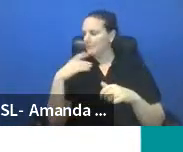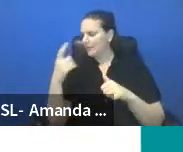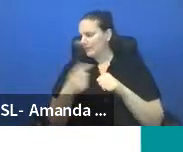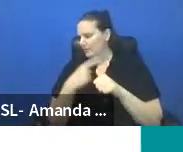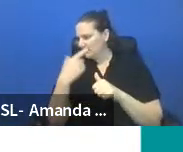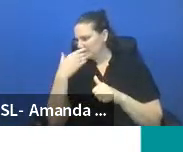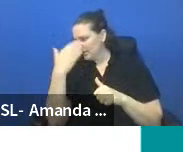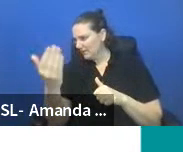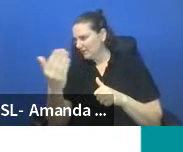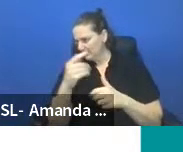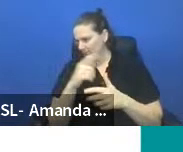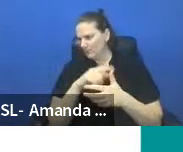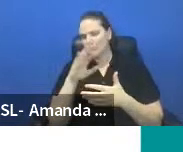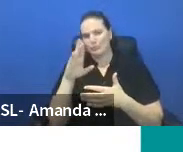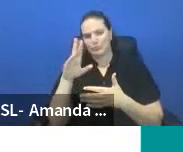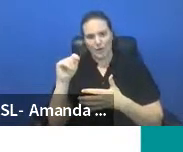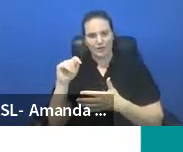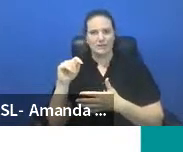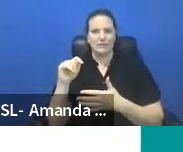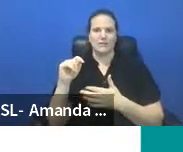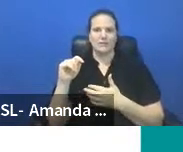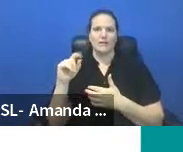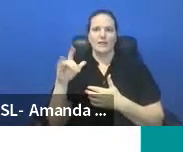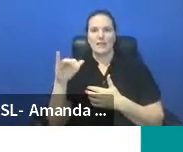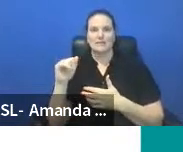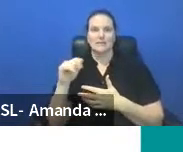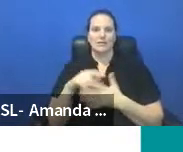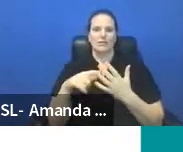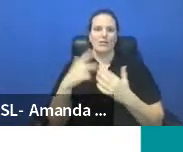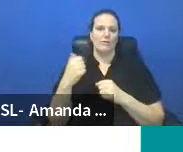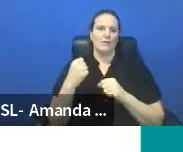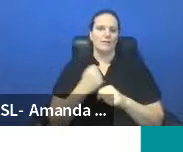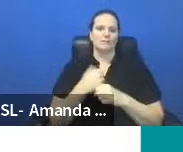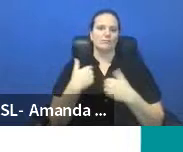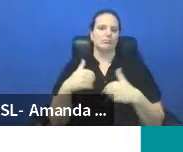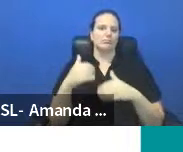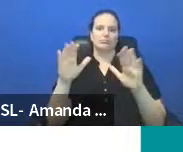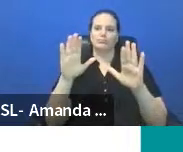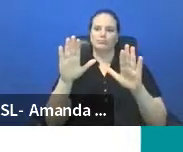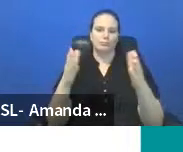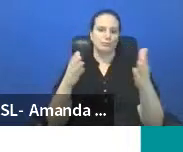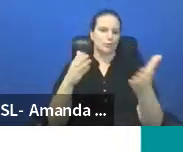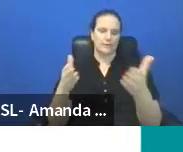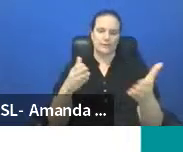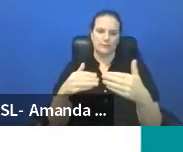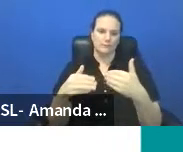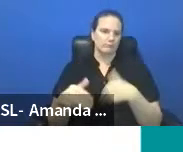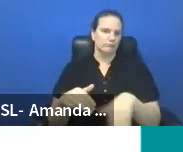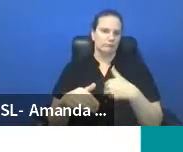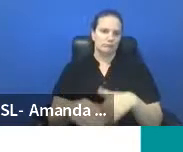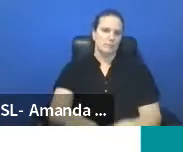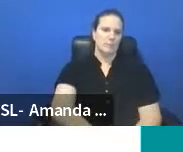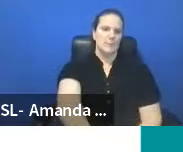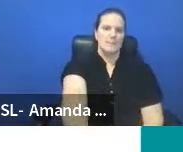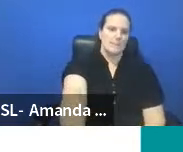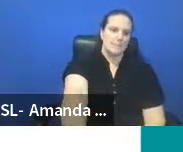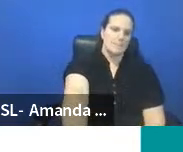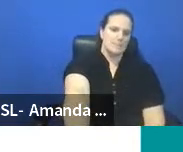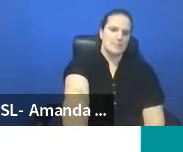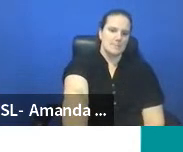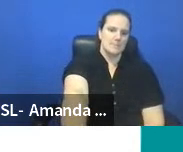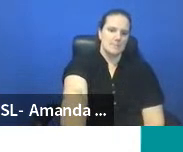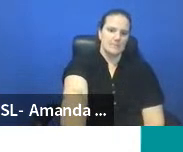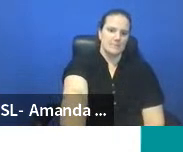and thank you, Brent, for, wow, 3 years of just excellent service. For those of you who have had